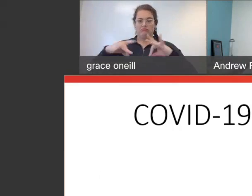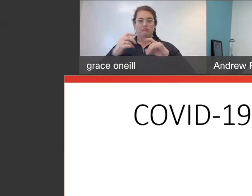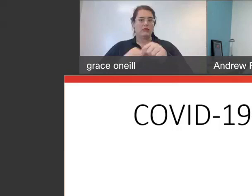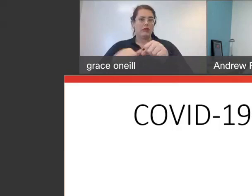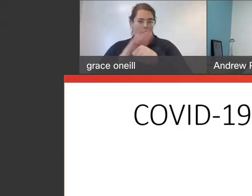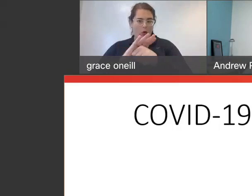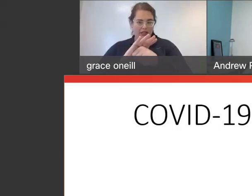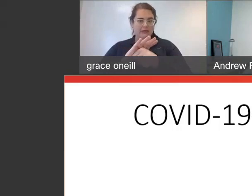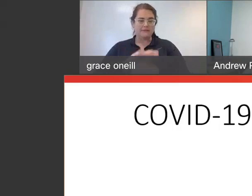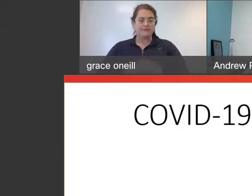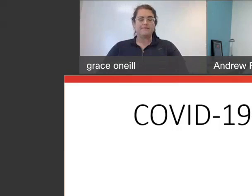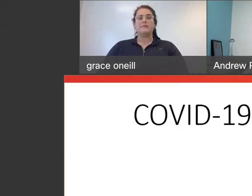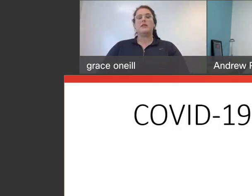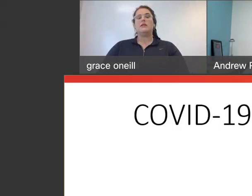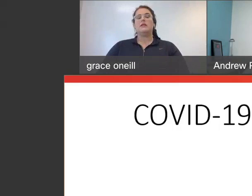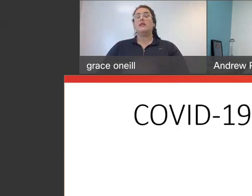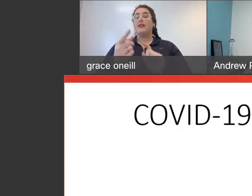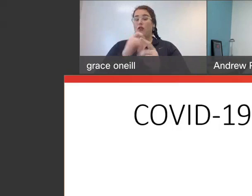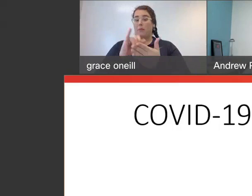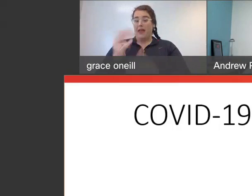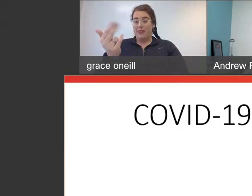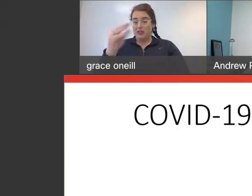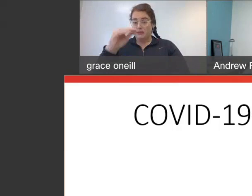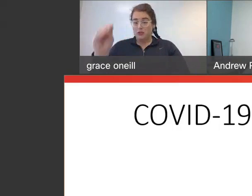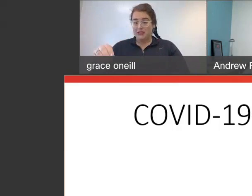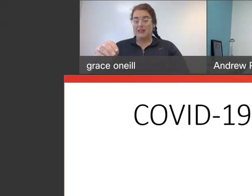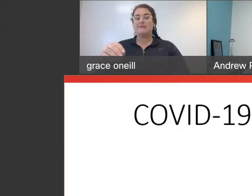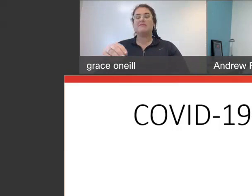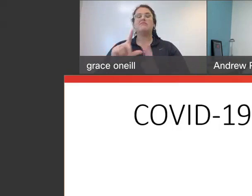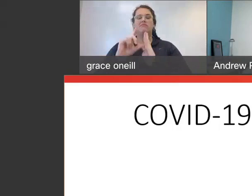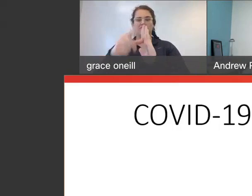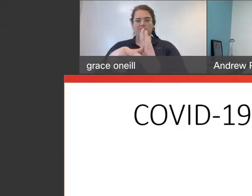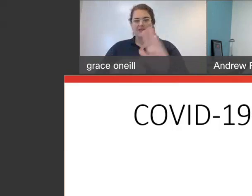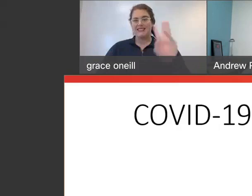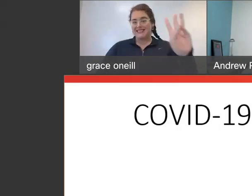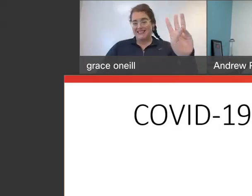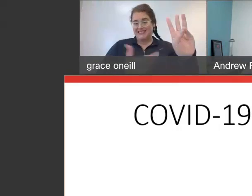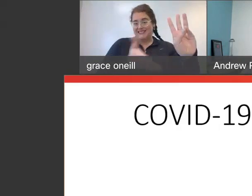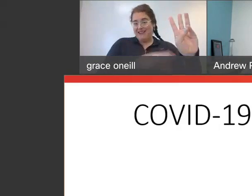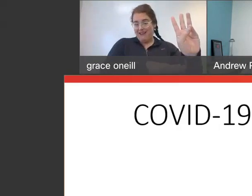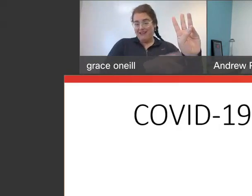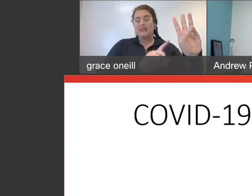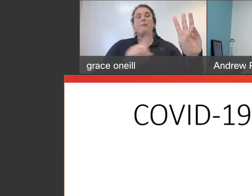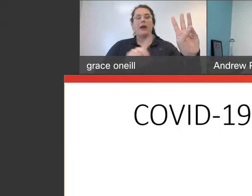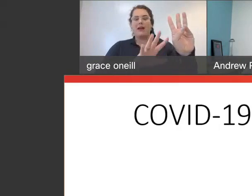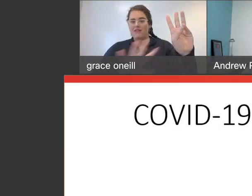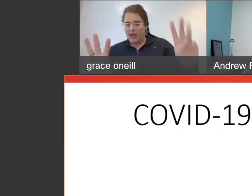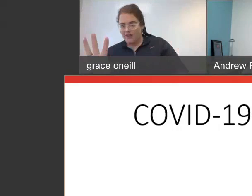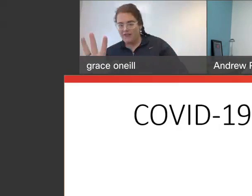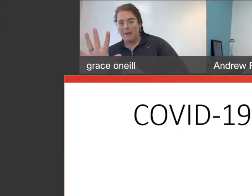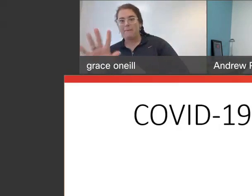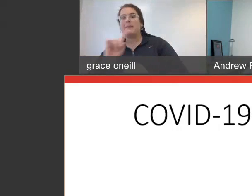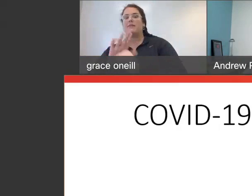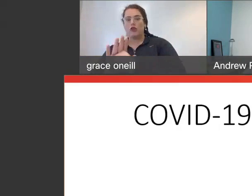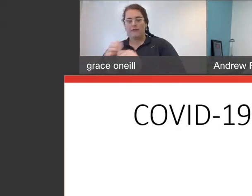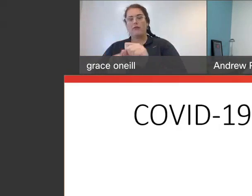contracted COVID. Of these, there have been 6 deaths, but only 5 are confirmed as COVID deaths, representing a little over 4% of people